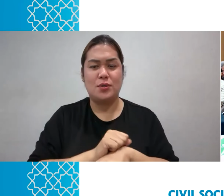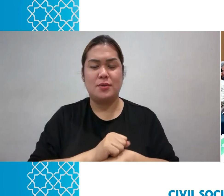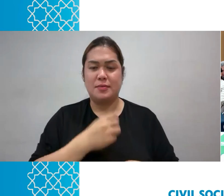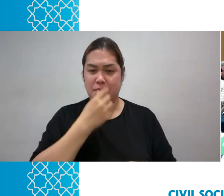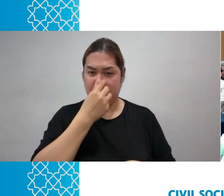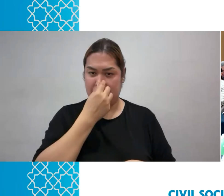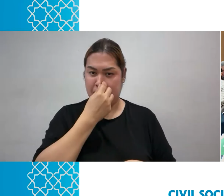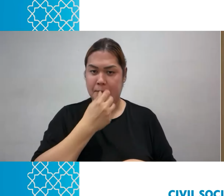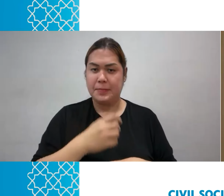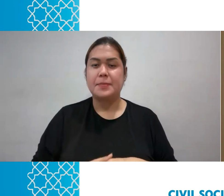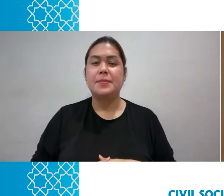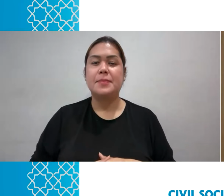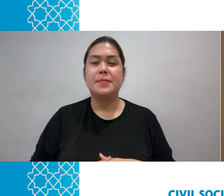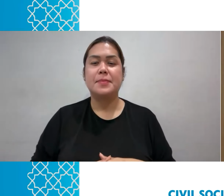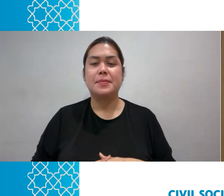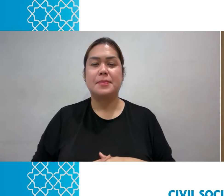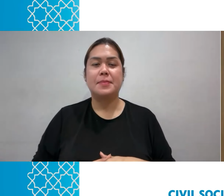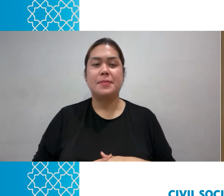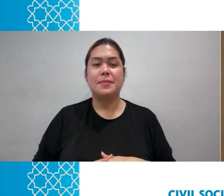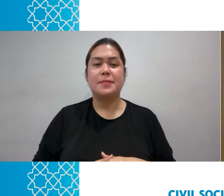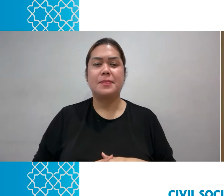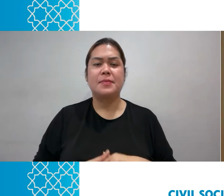And you can decide how you prefer.